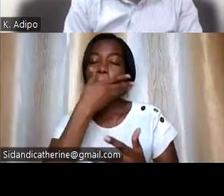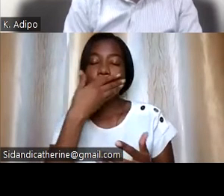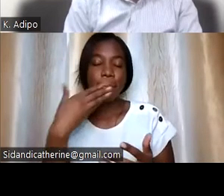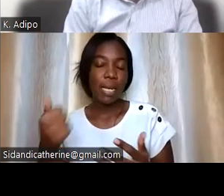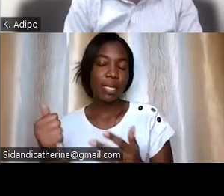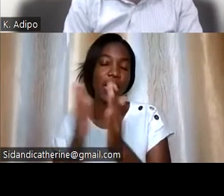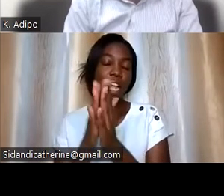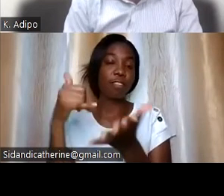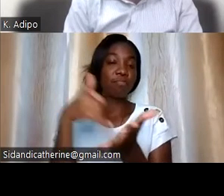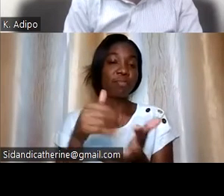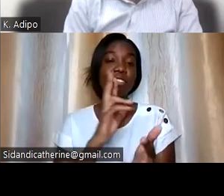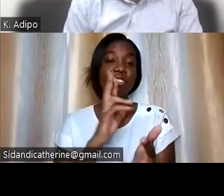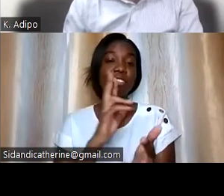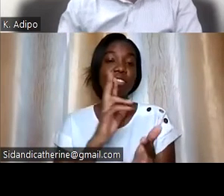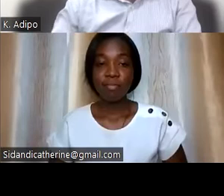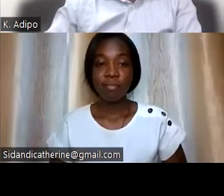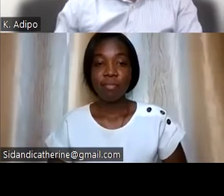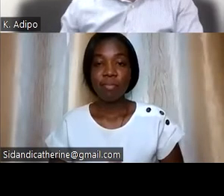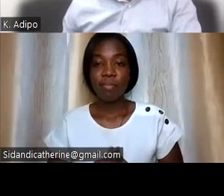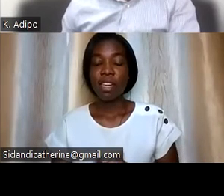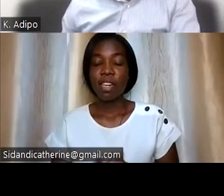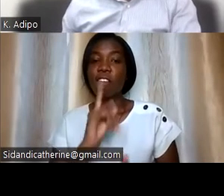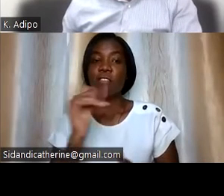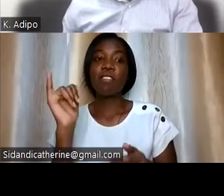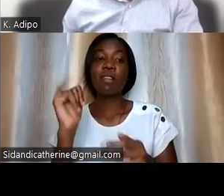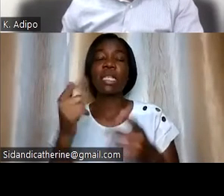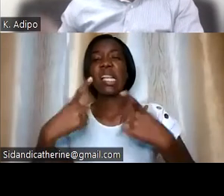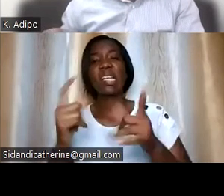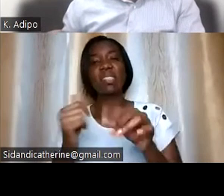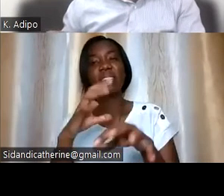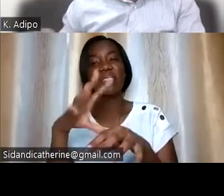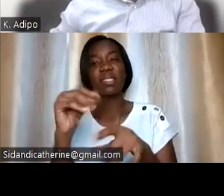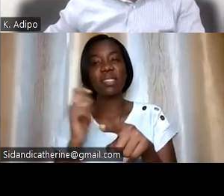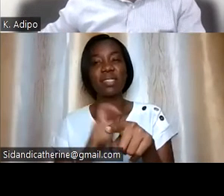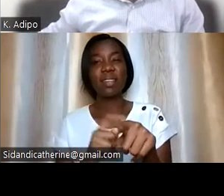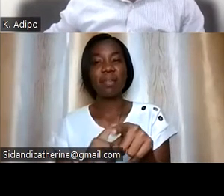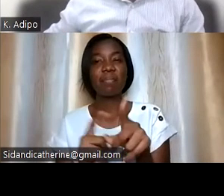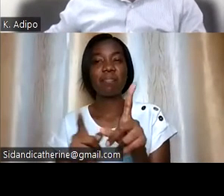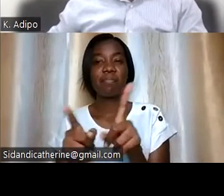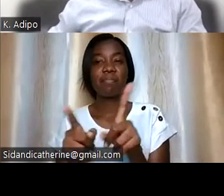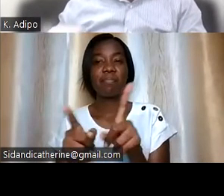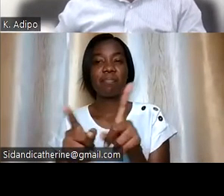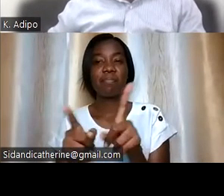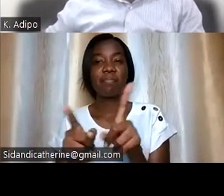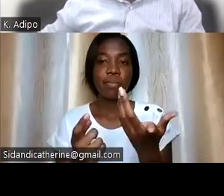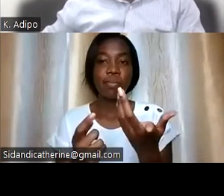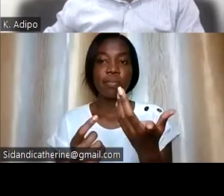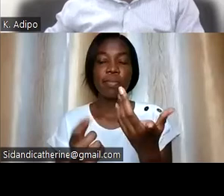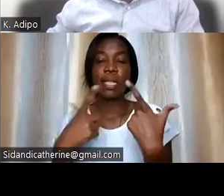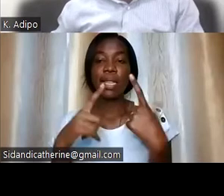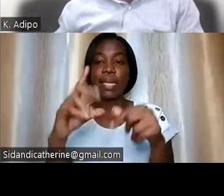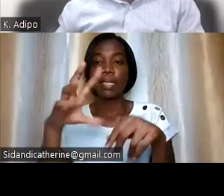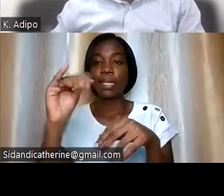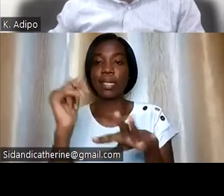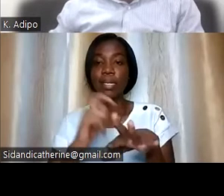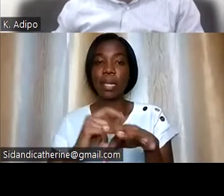results. Let's also take time to have a cross-functional team approach. Most of the times, everything